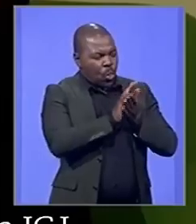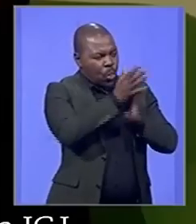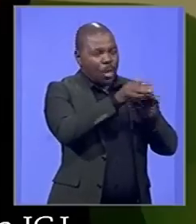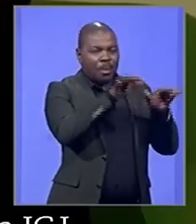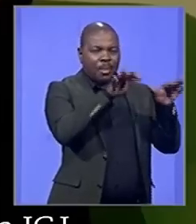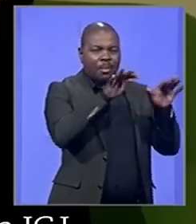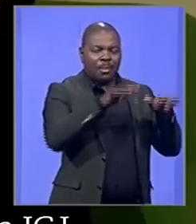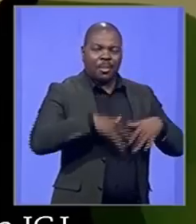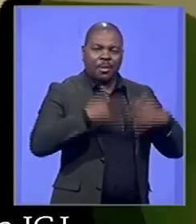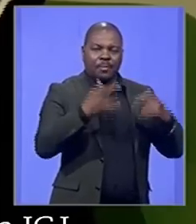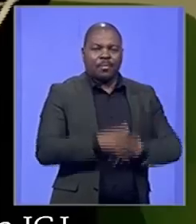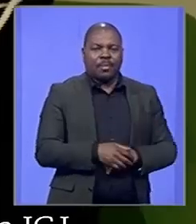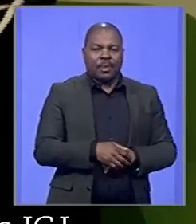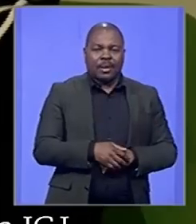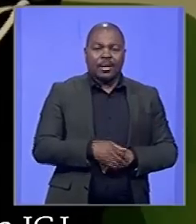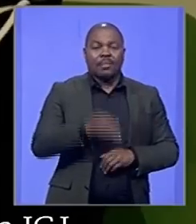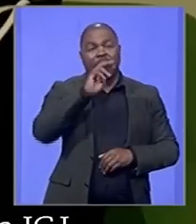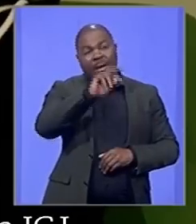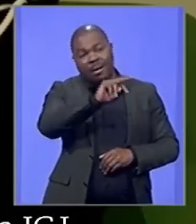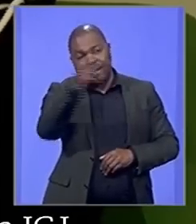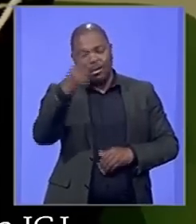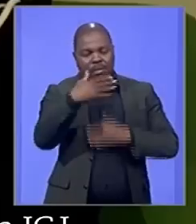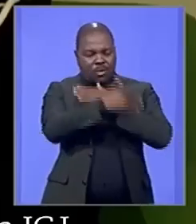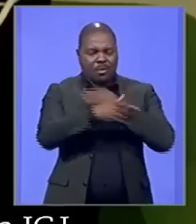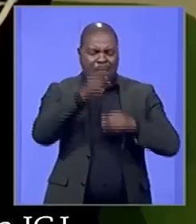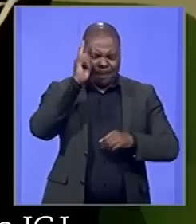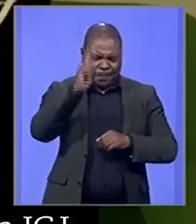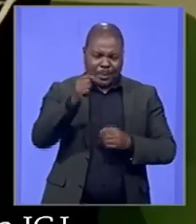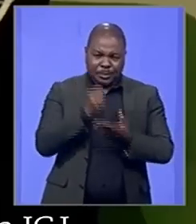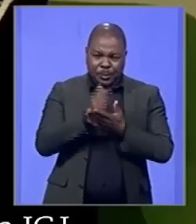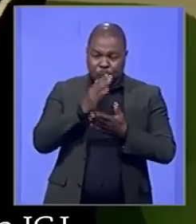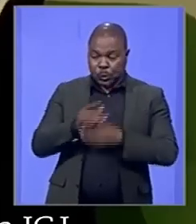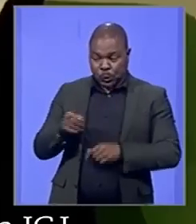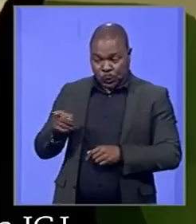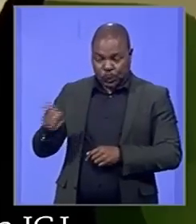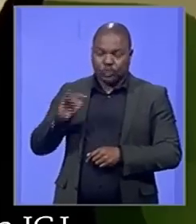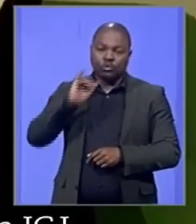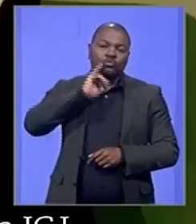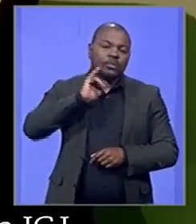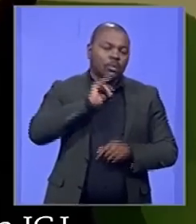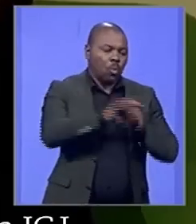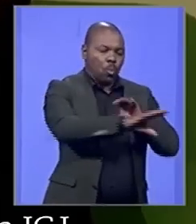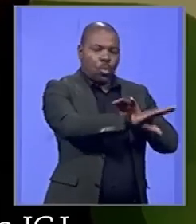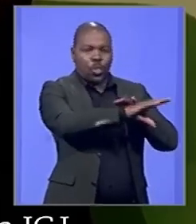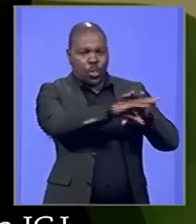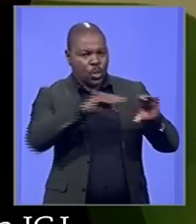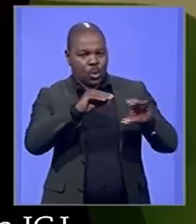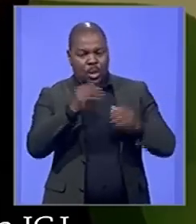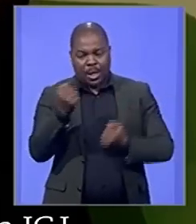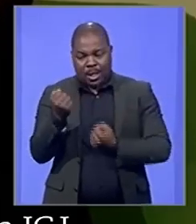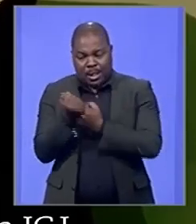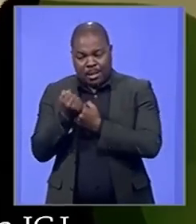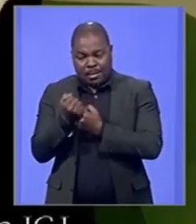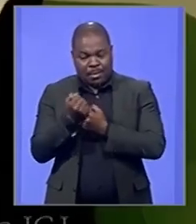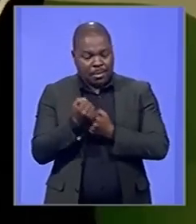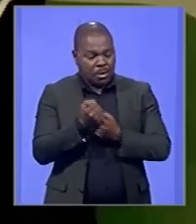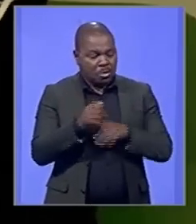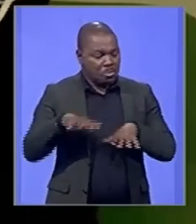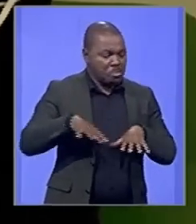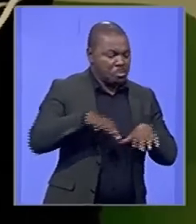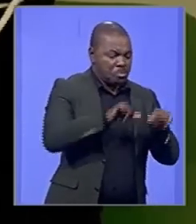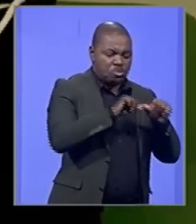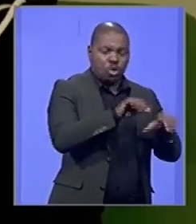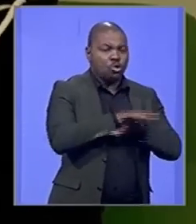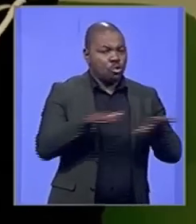and requires other nations to ensure Israel's withdrawal and not assist in its occupation.